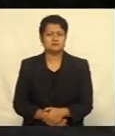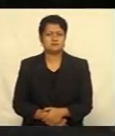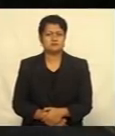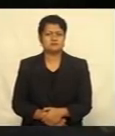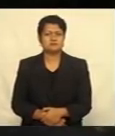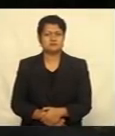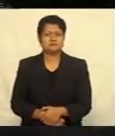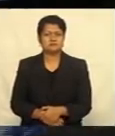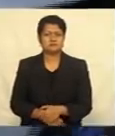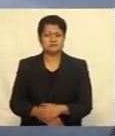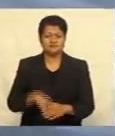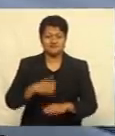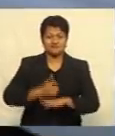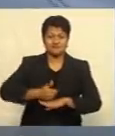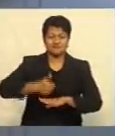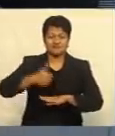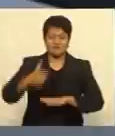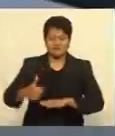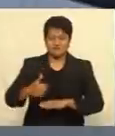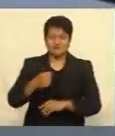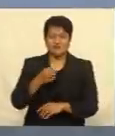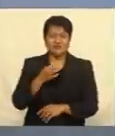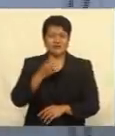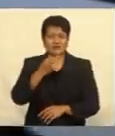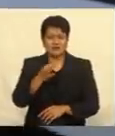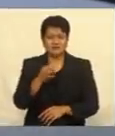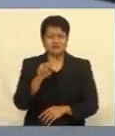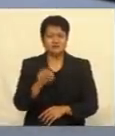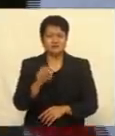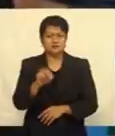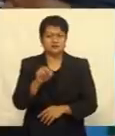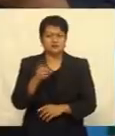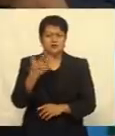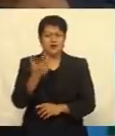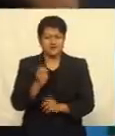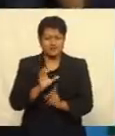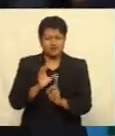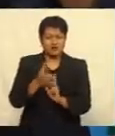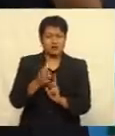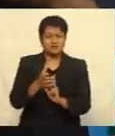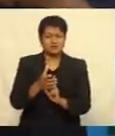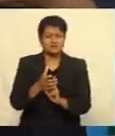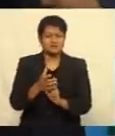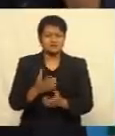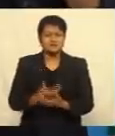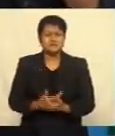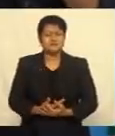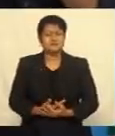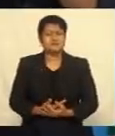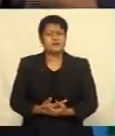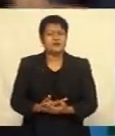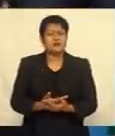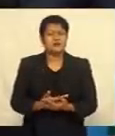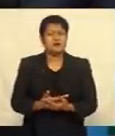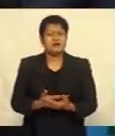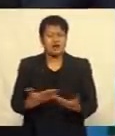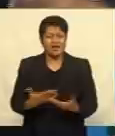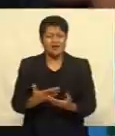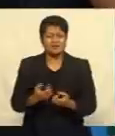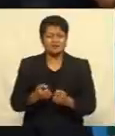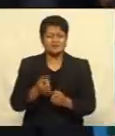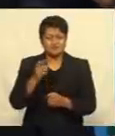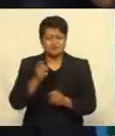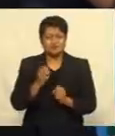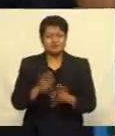The authorities are reiterating the need to eradicate the culture of stigmatization as it can put the entire nation at risk. Koroy